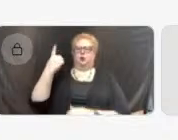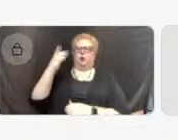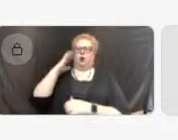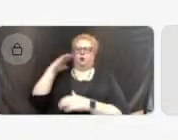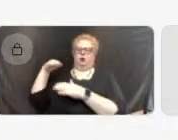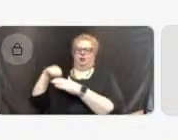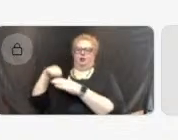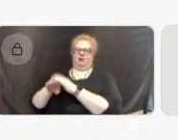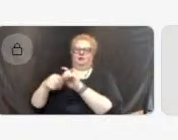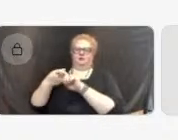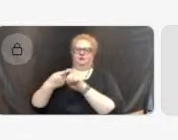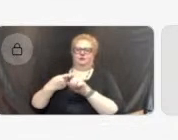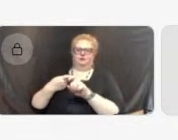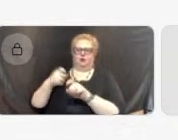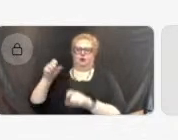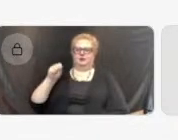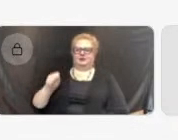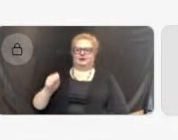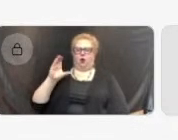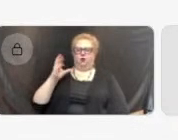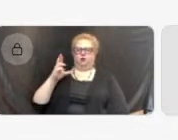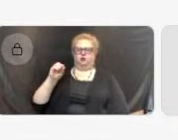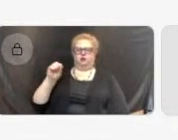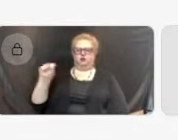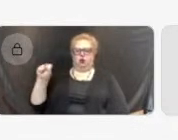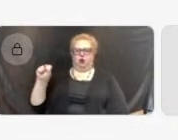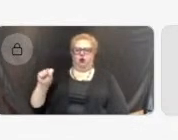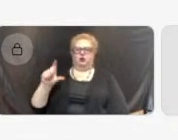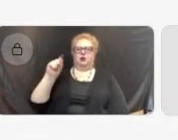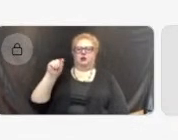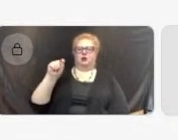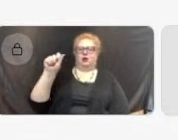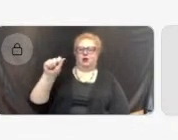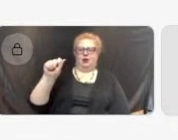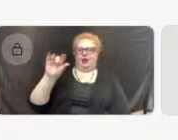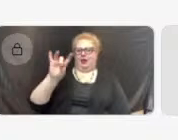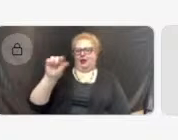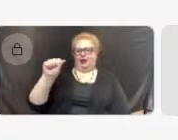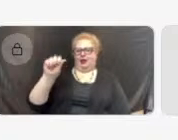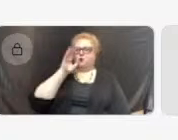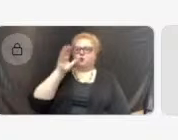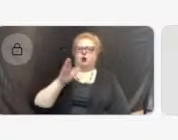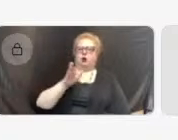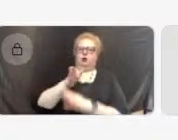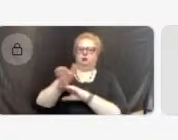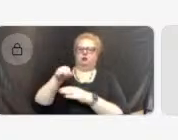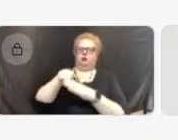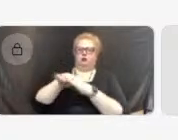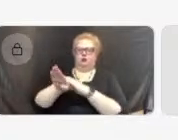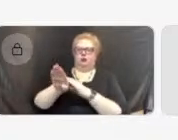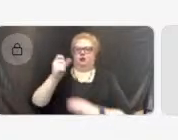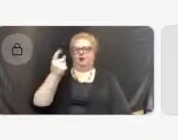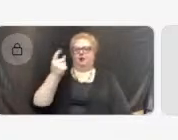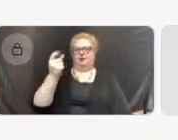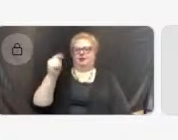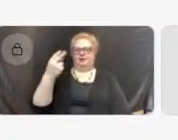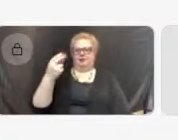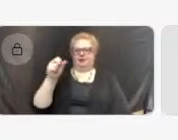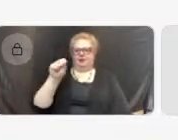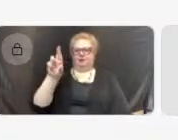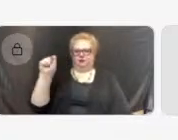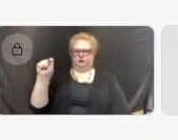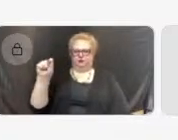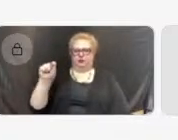Cross Street and Lot 8A from the north side of West 11th Street. The property is currently comprised of Lot